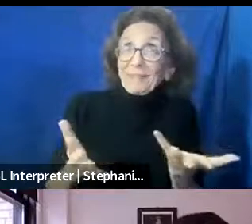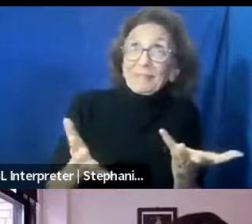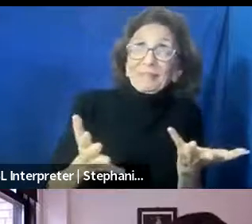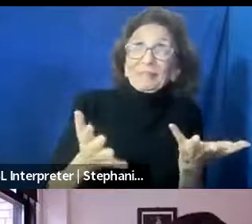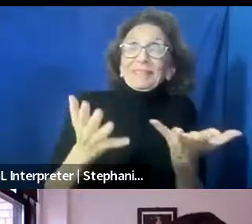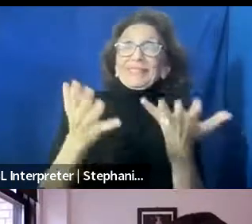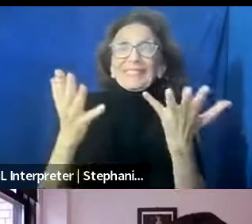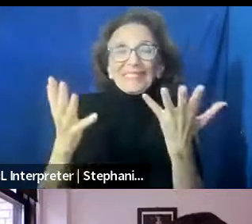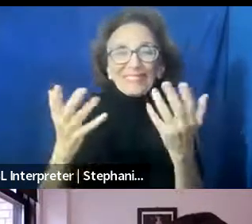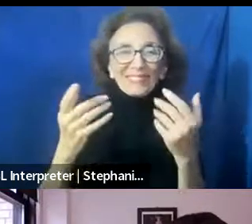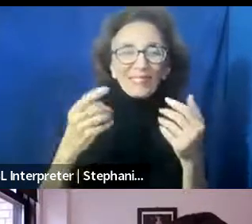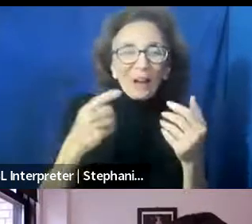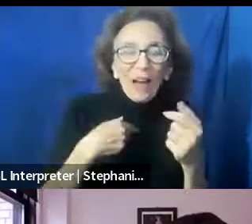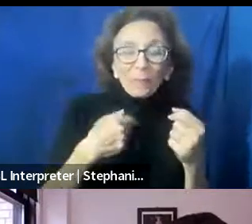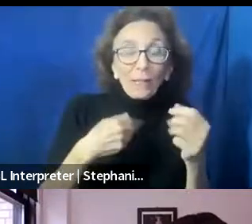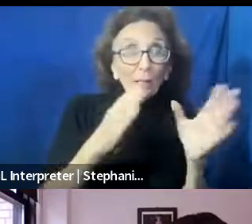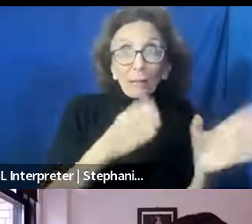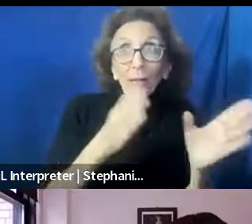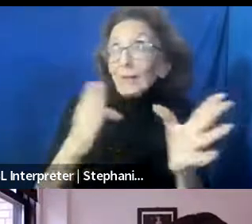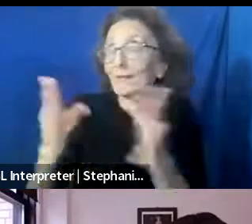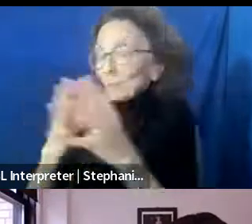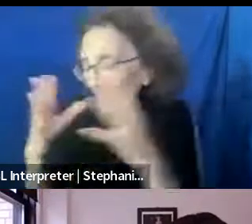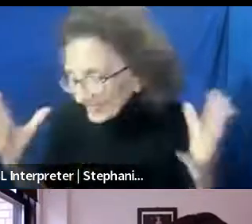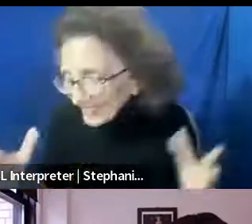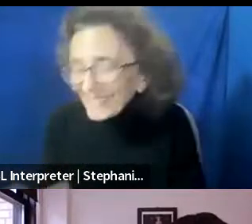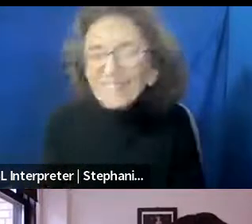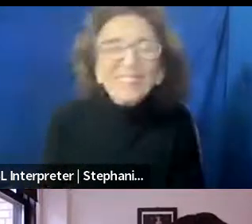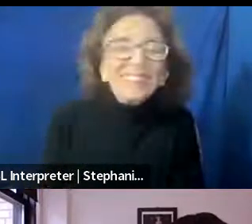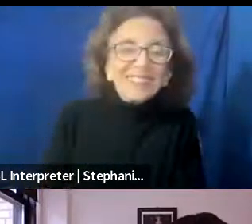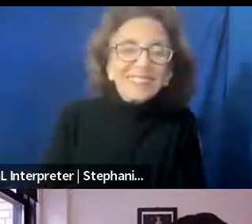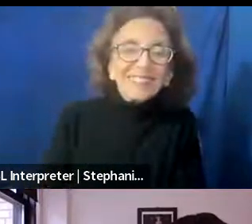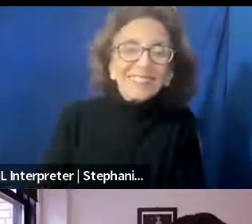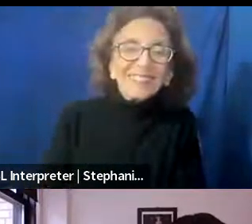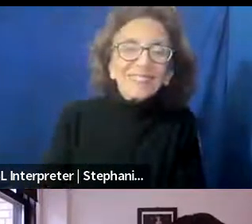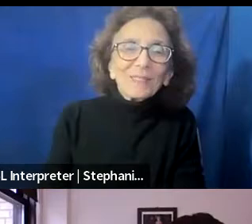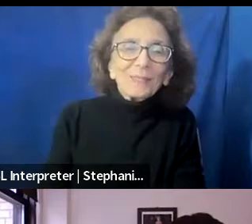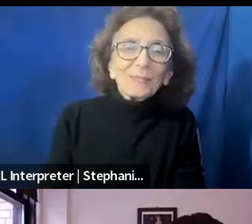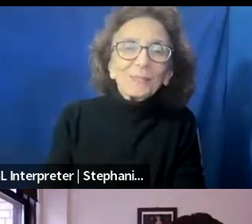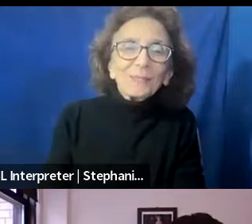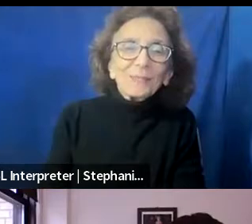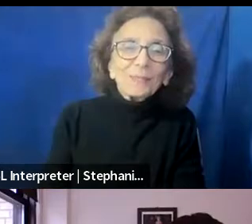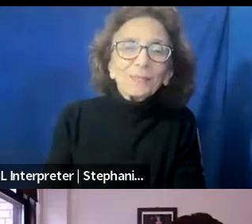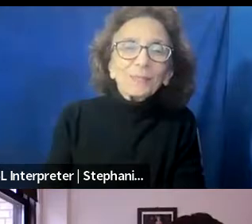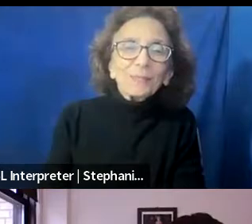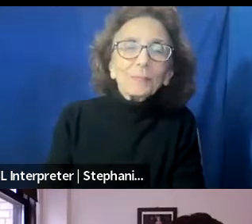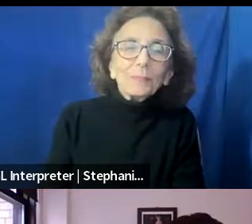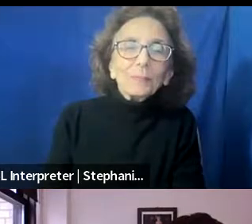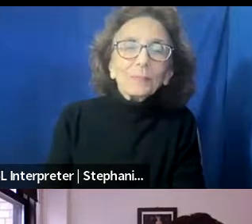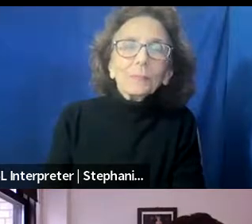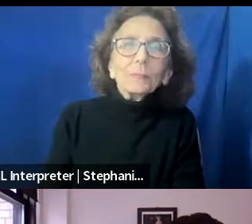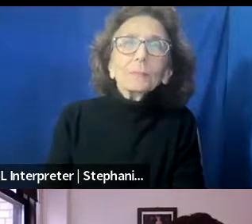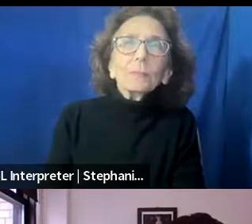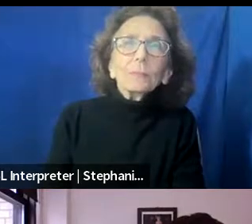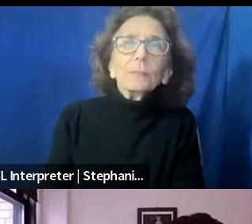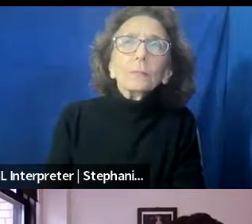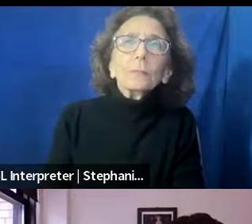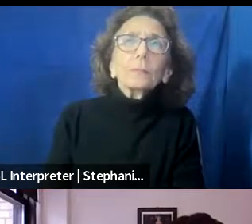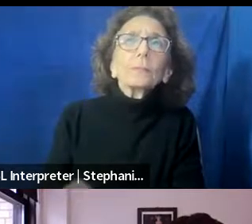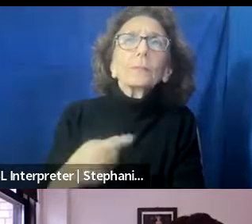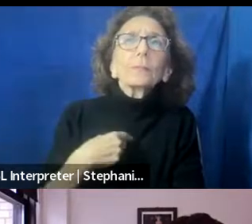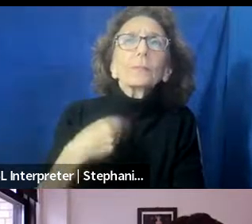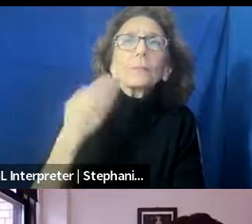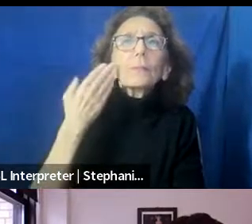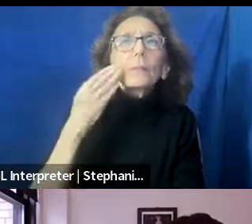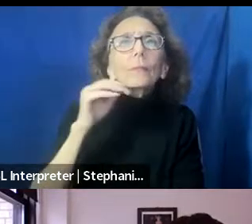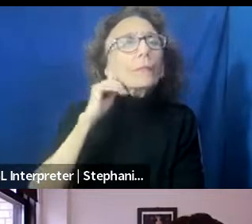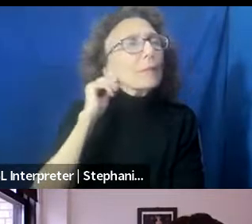where I am right now. And I can't say that, I guess Yeah, I don't know that I